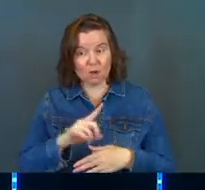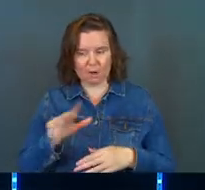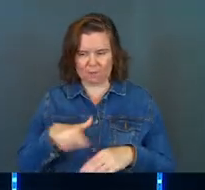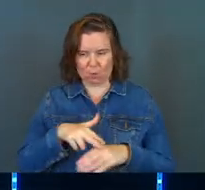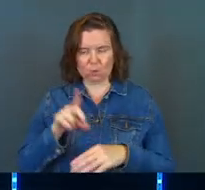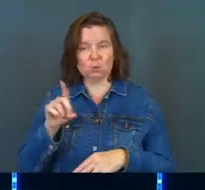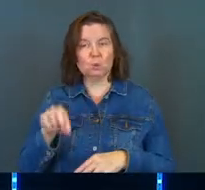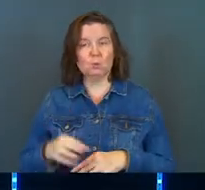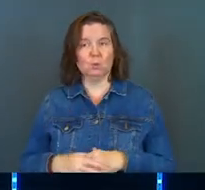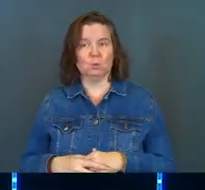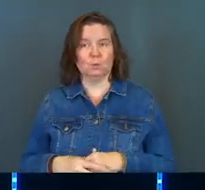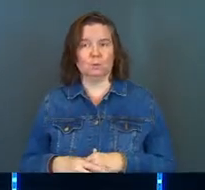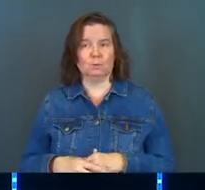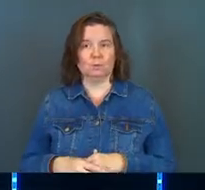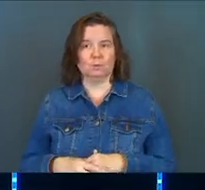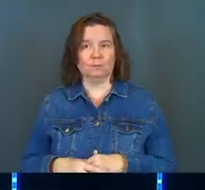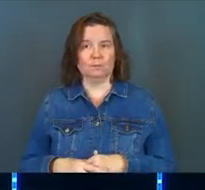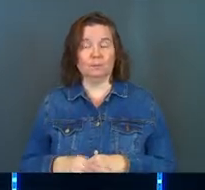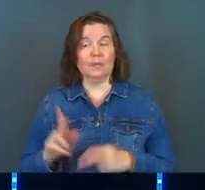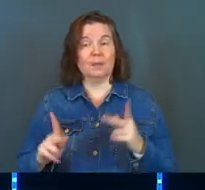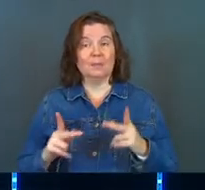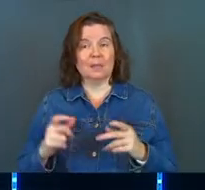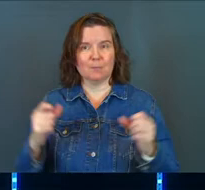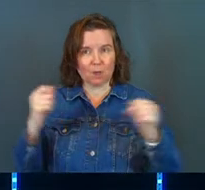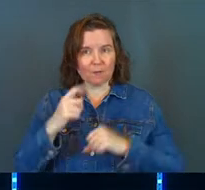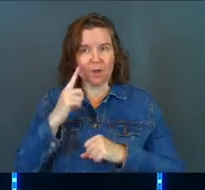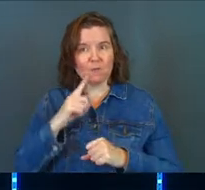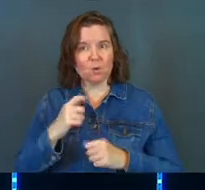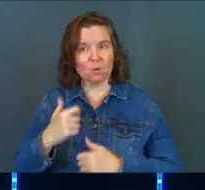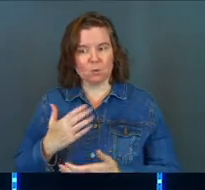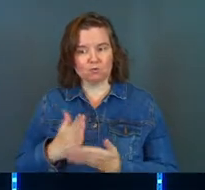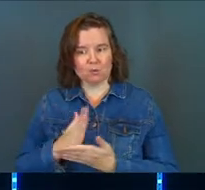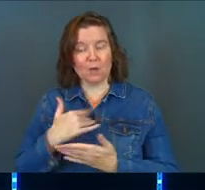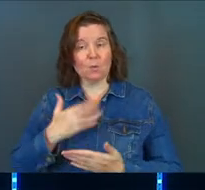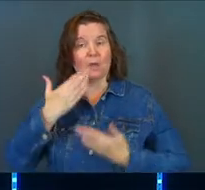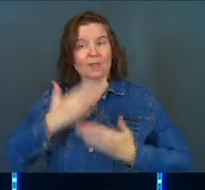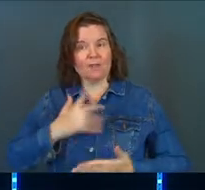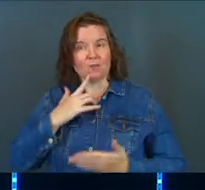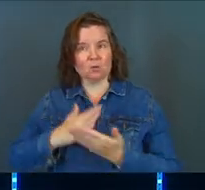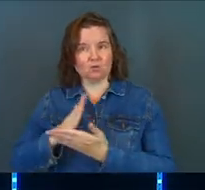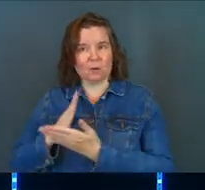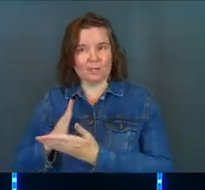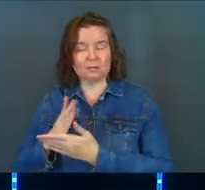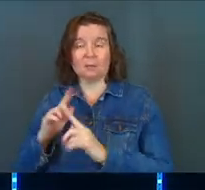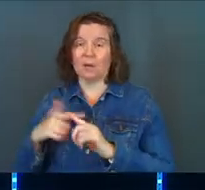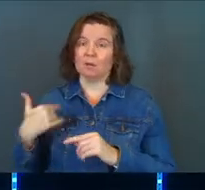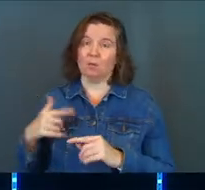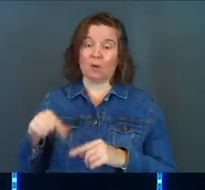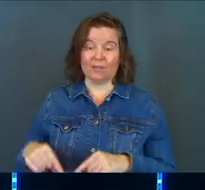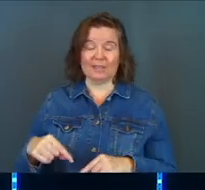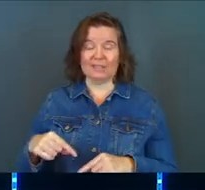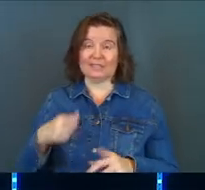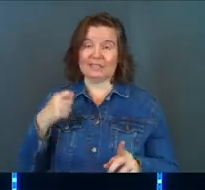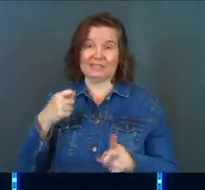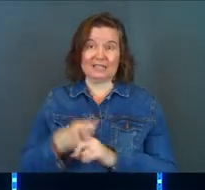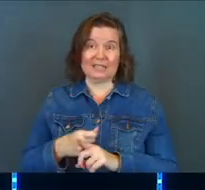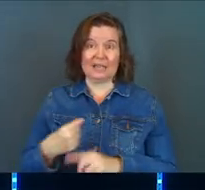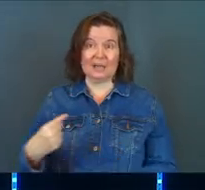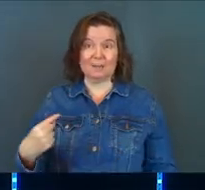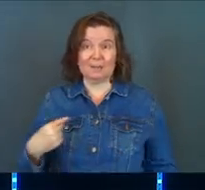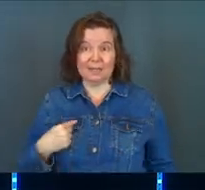are? Of course you do. And people fought for those rights and we're thankful for those rights. But man, when this hit